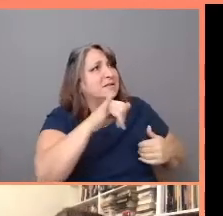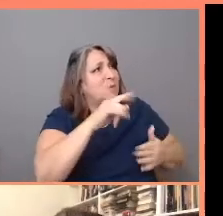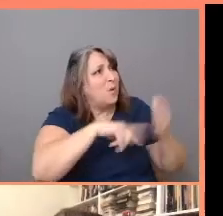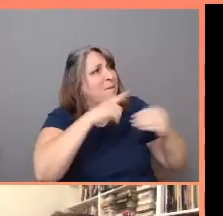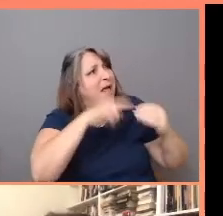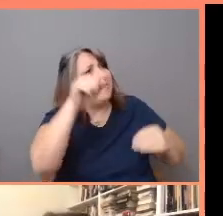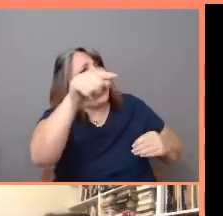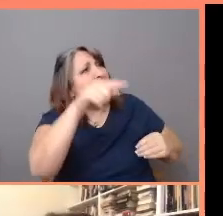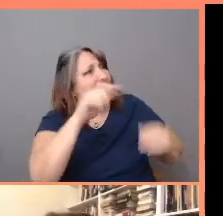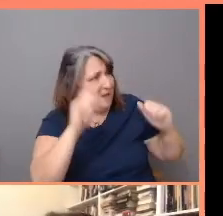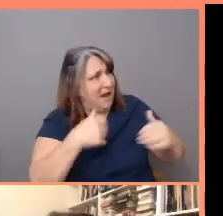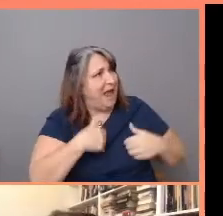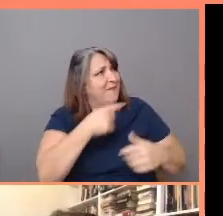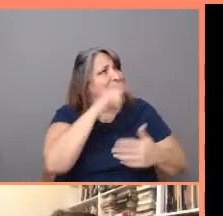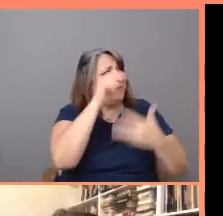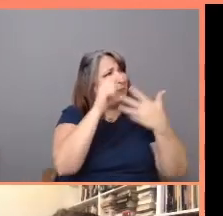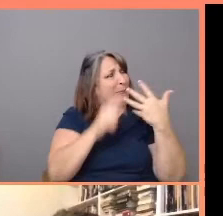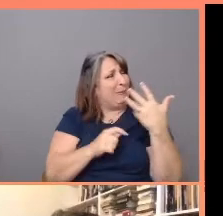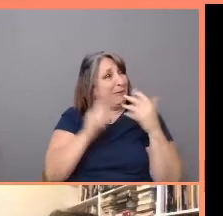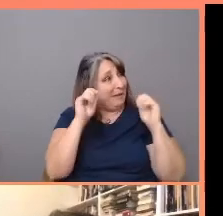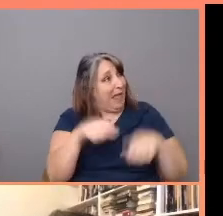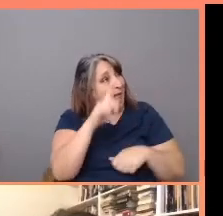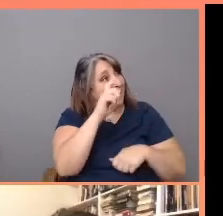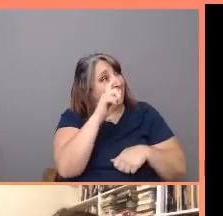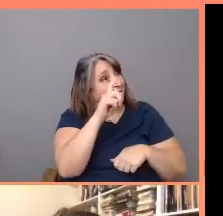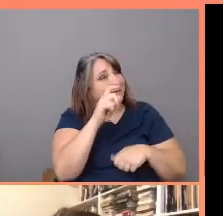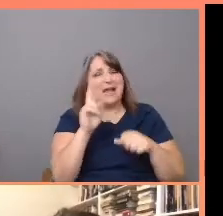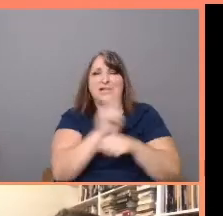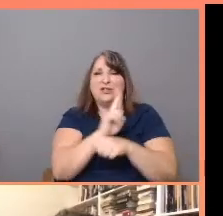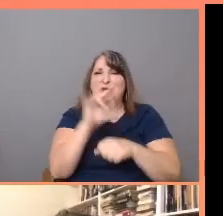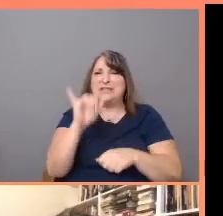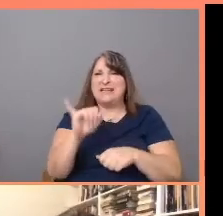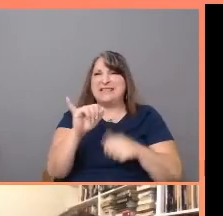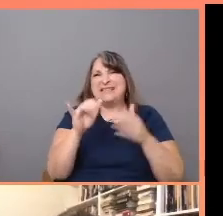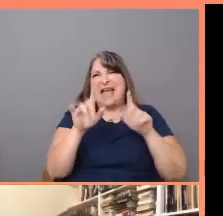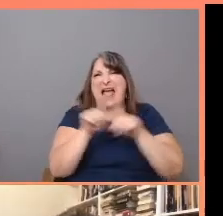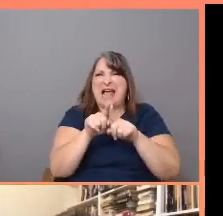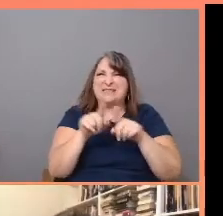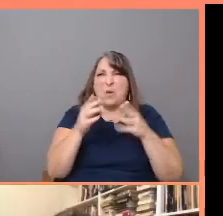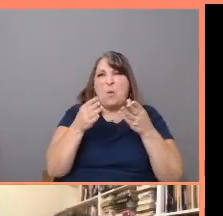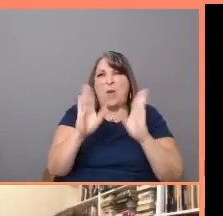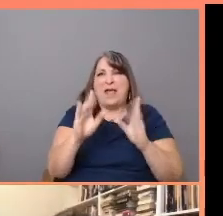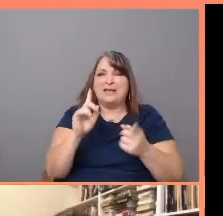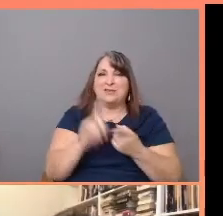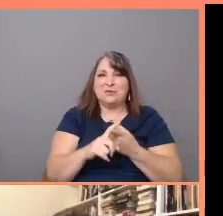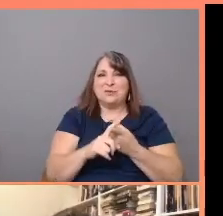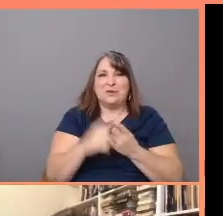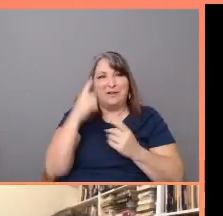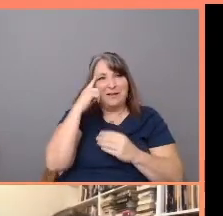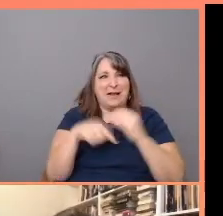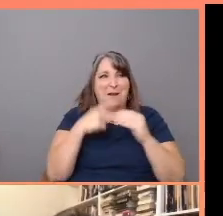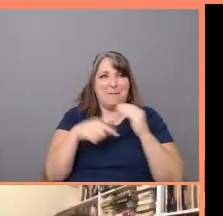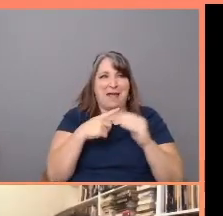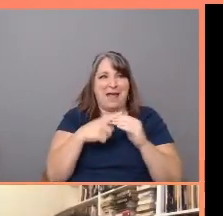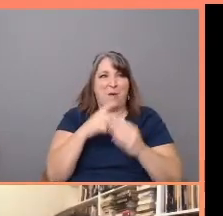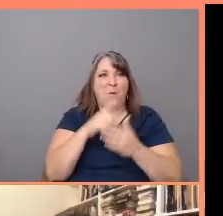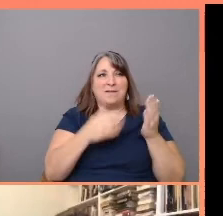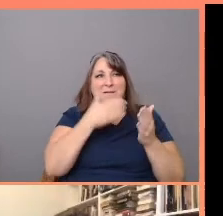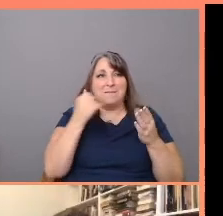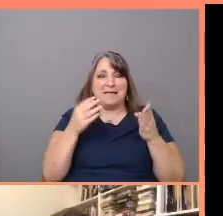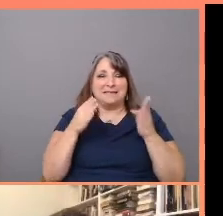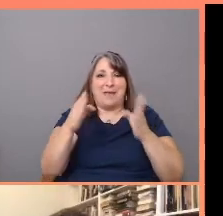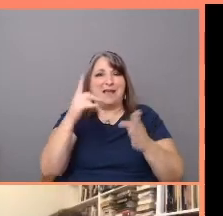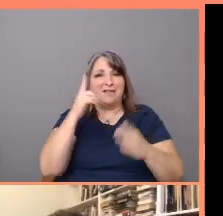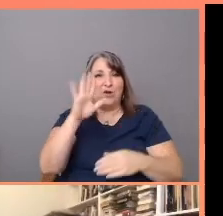And just use this framework as a way to think about what the best path might be for your